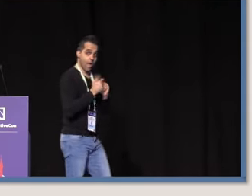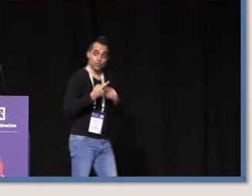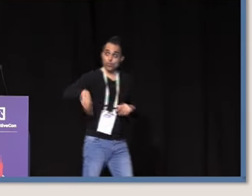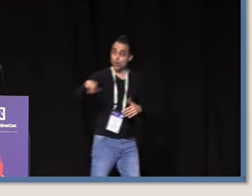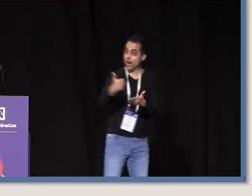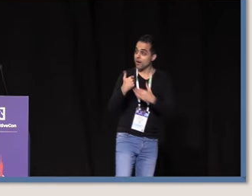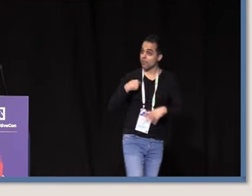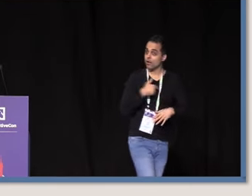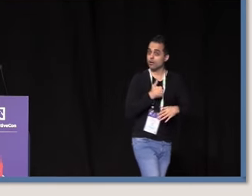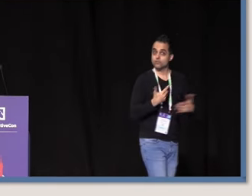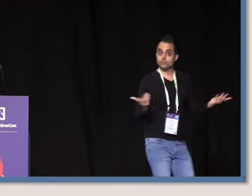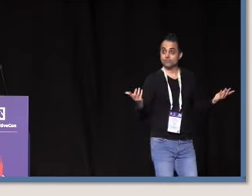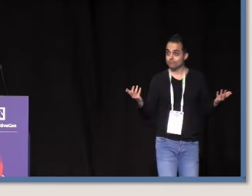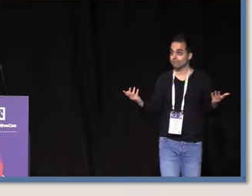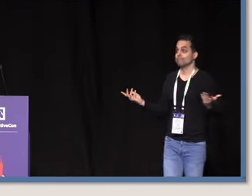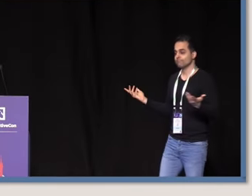How can you help?